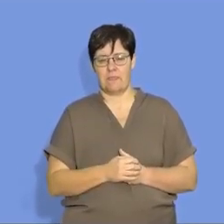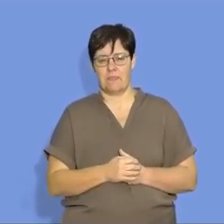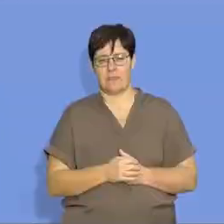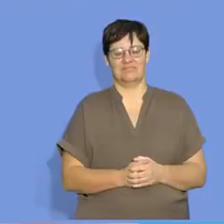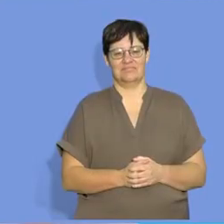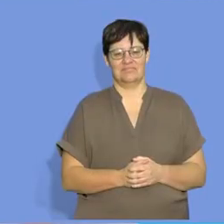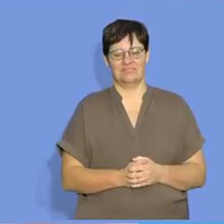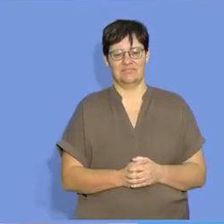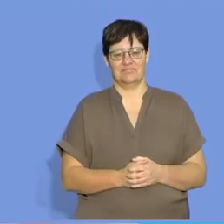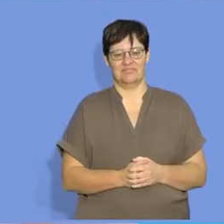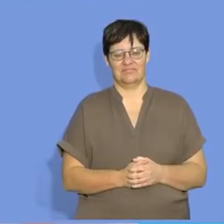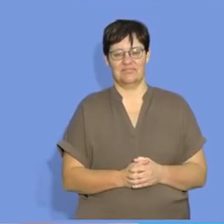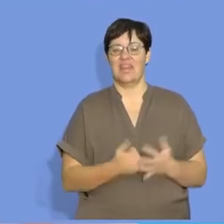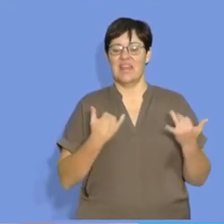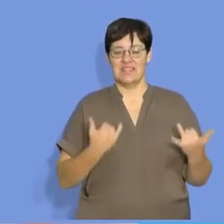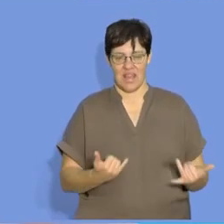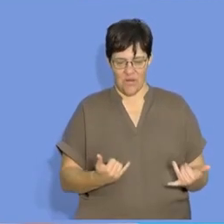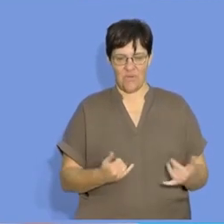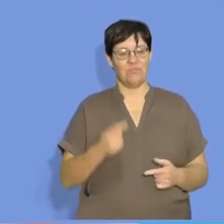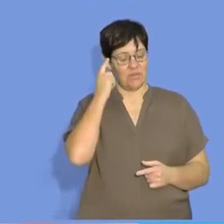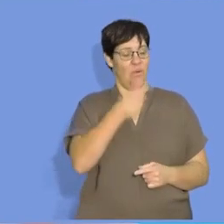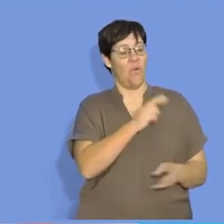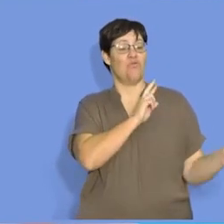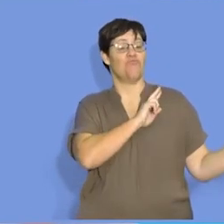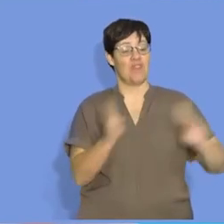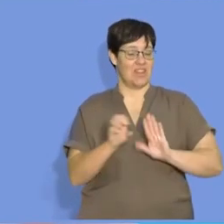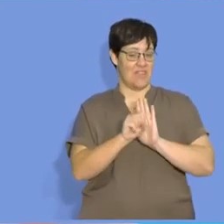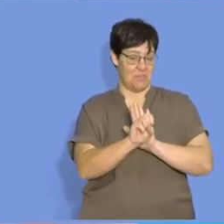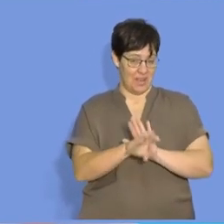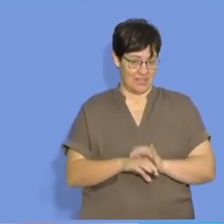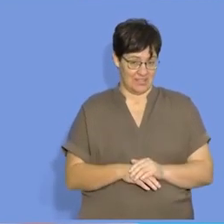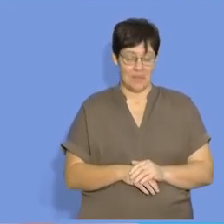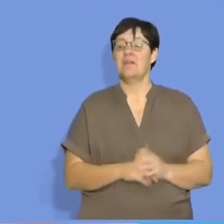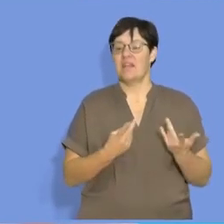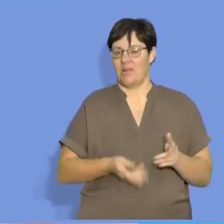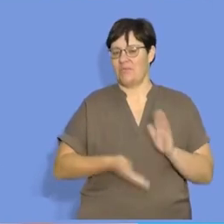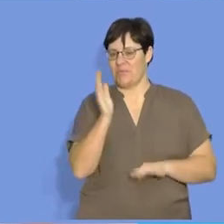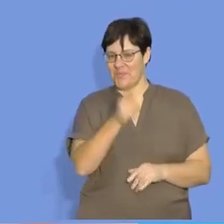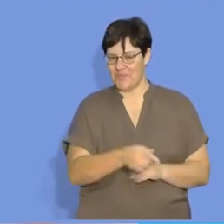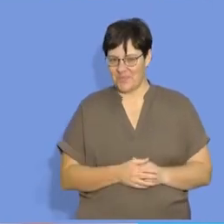And now I think we're all ready for an ad break. Let's go for it.